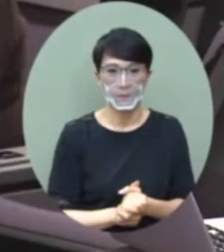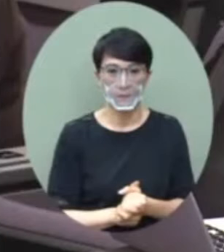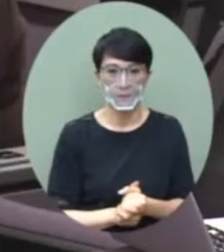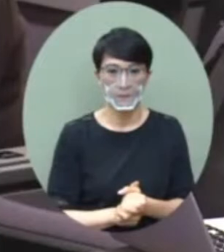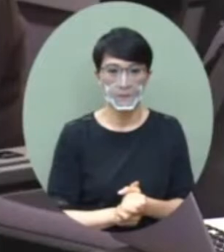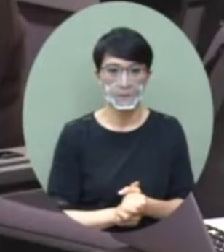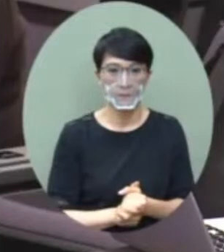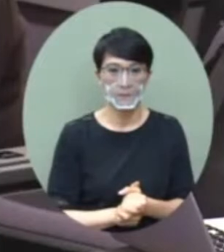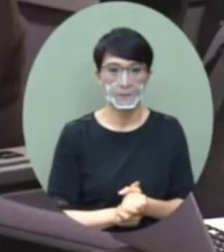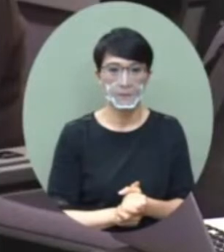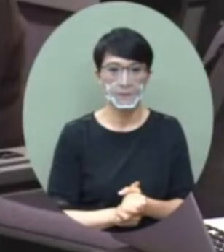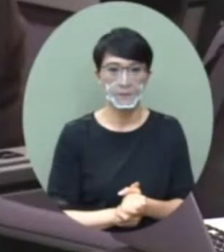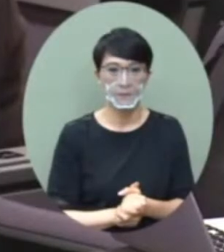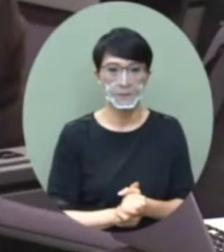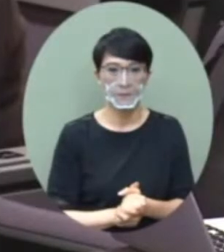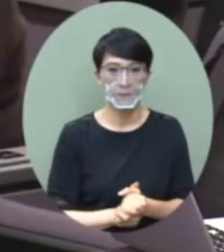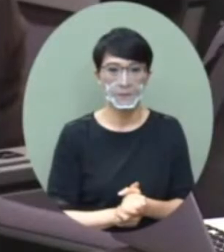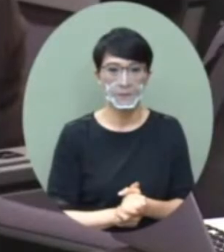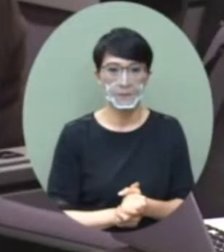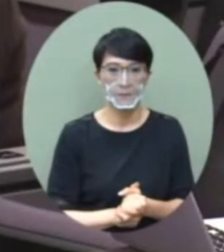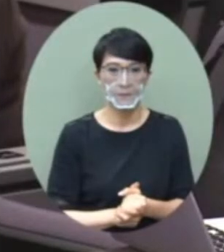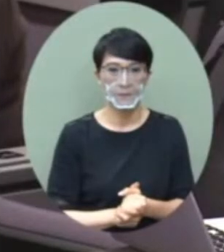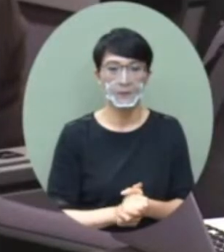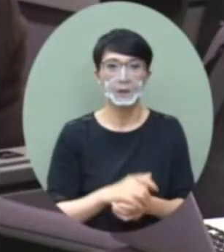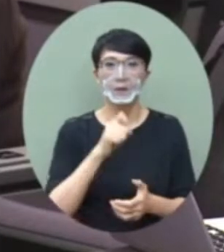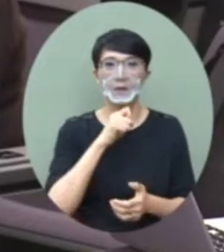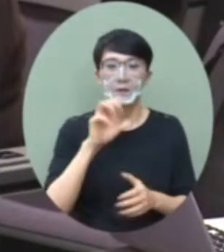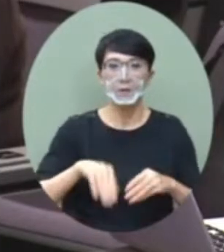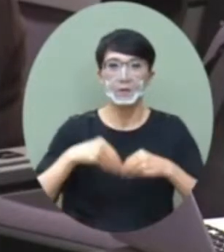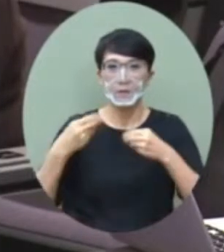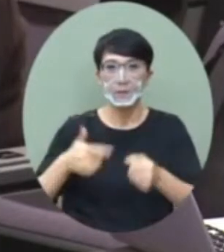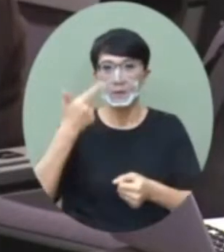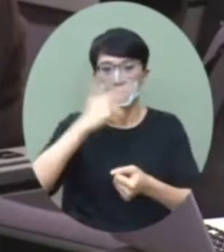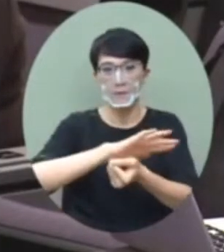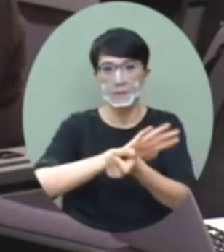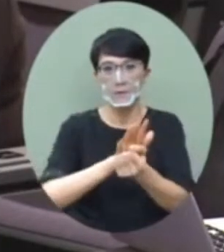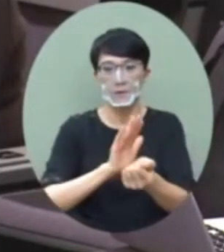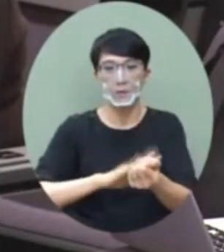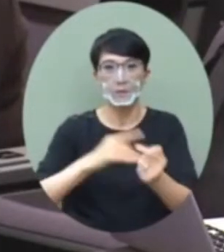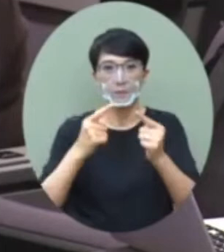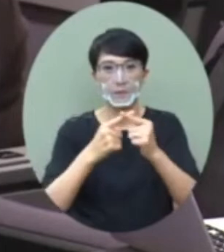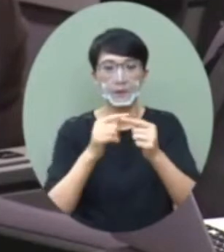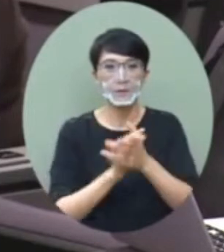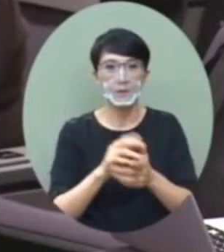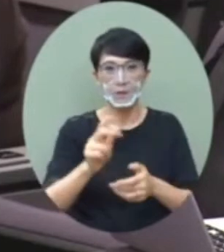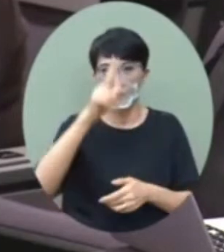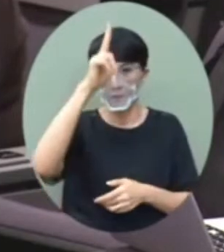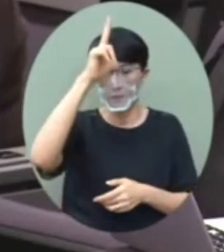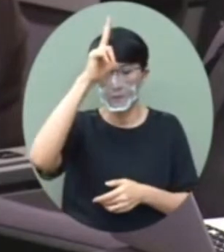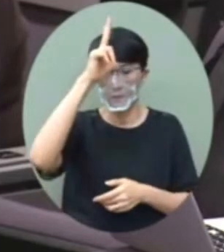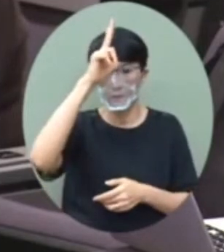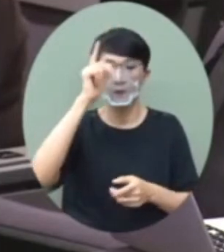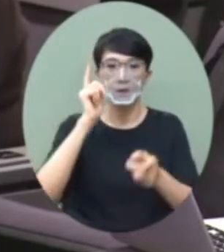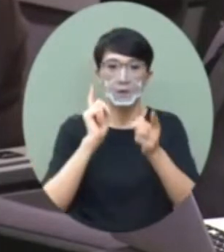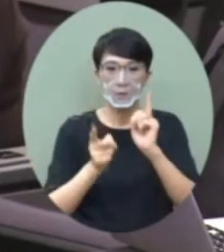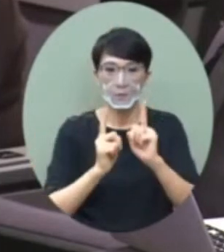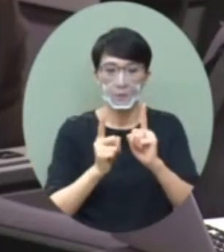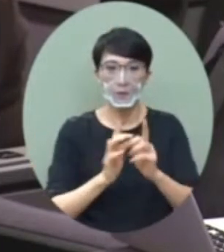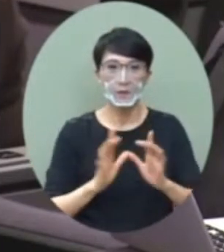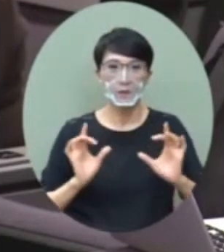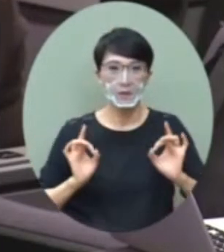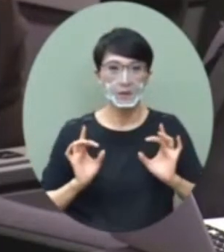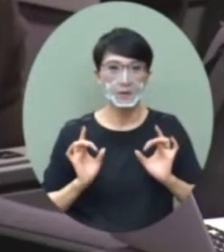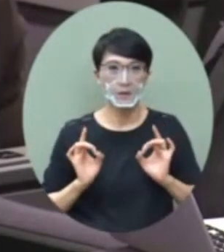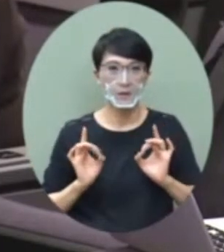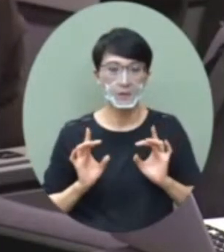ask Dr. Lau to respond to the question of HA, and then I'll respond to the social distancing measures for the